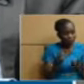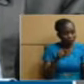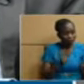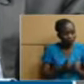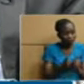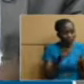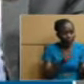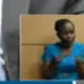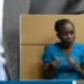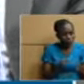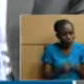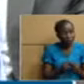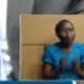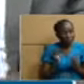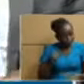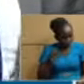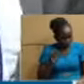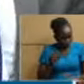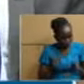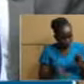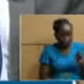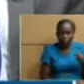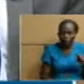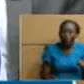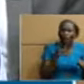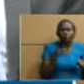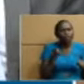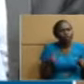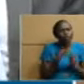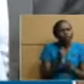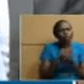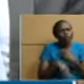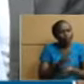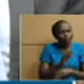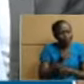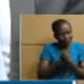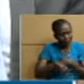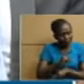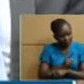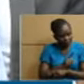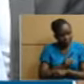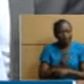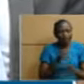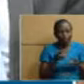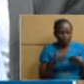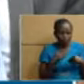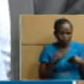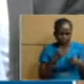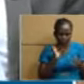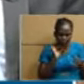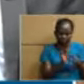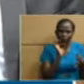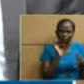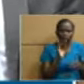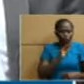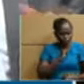discussions. When do the persons with disabilities, and allow me to be very specific, women